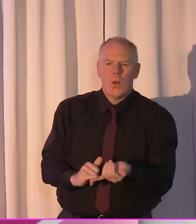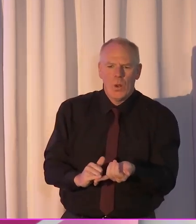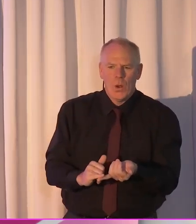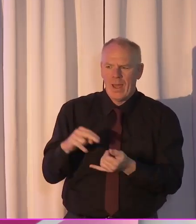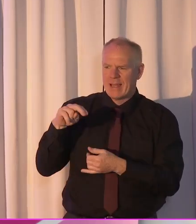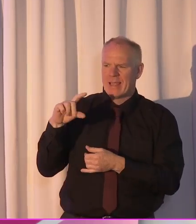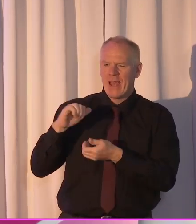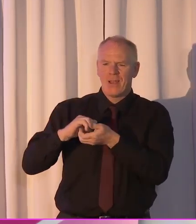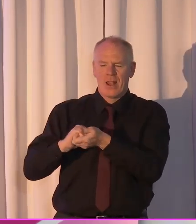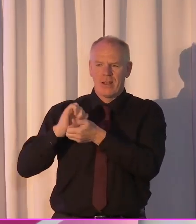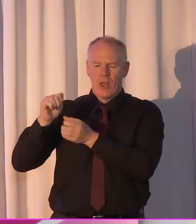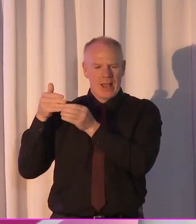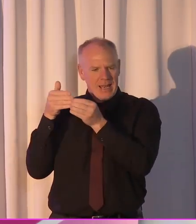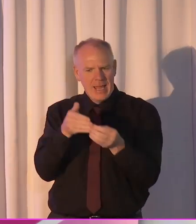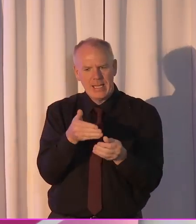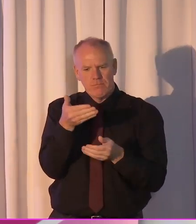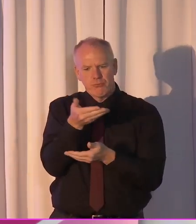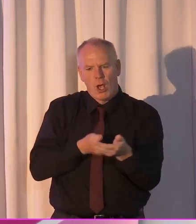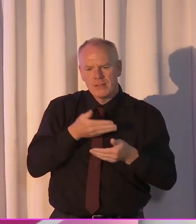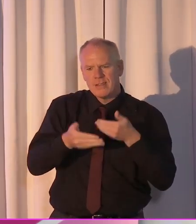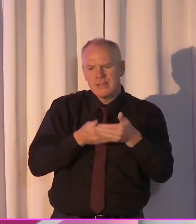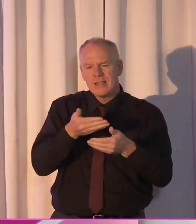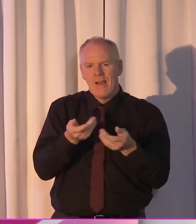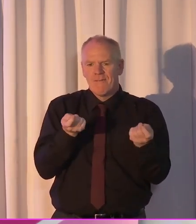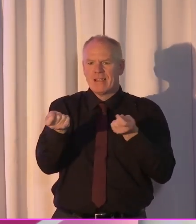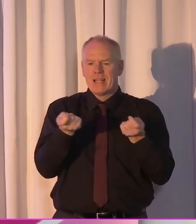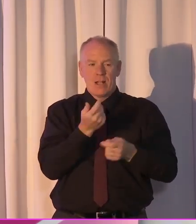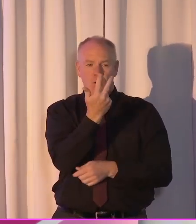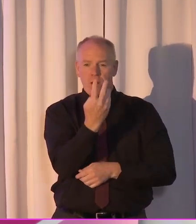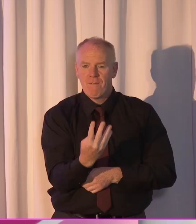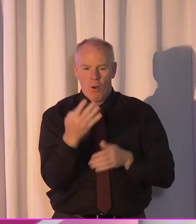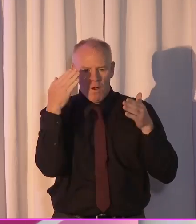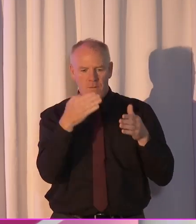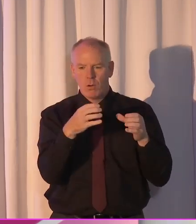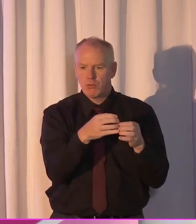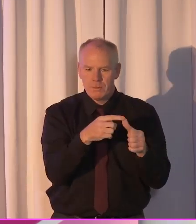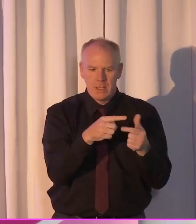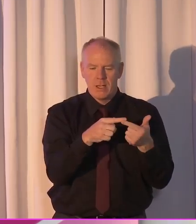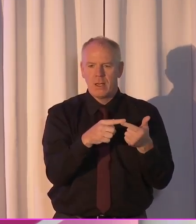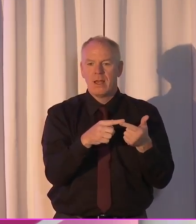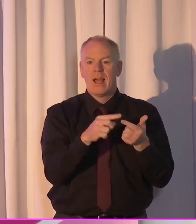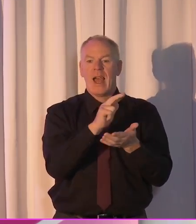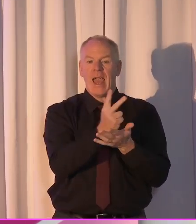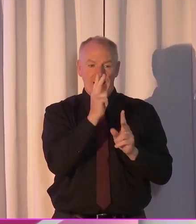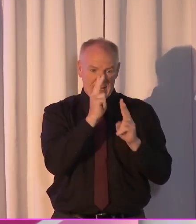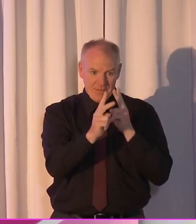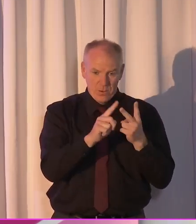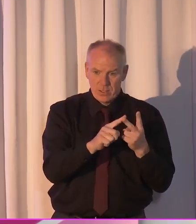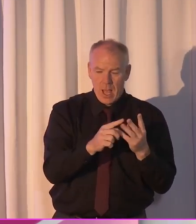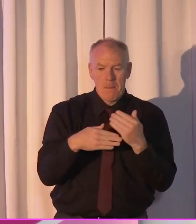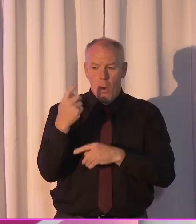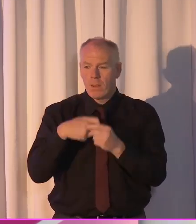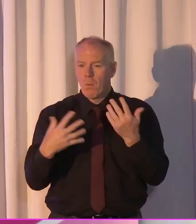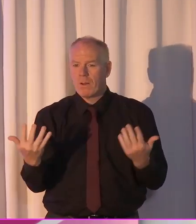their leadership throughout this process, facilitating 34 focus groups, 118 interviews and more